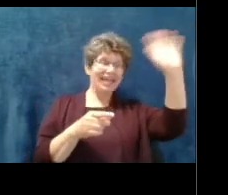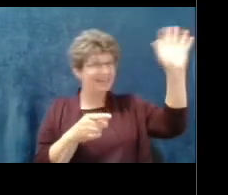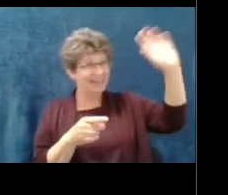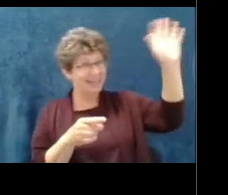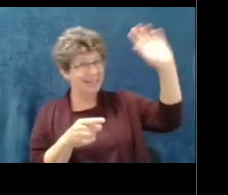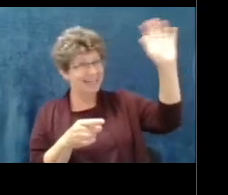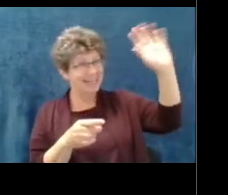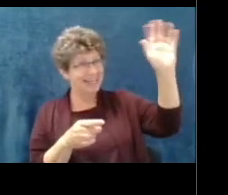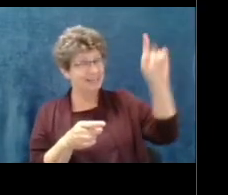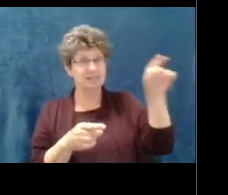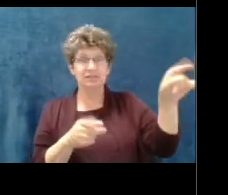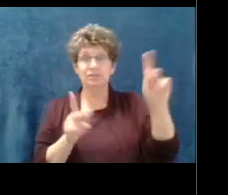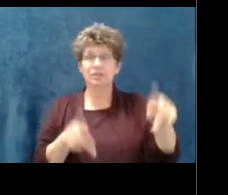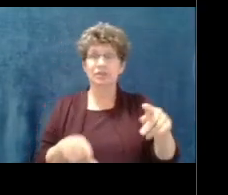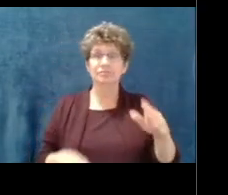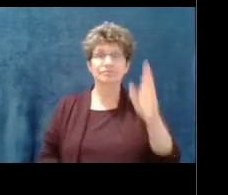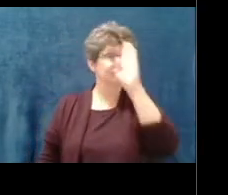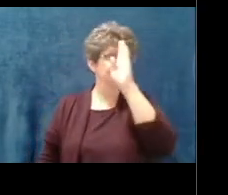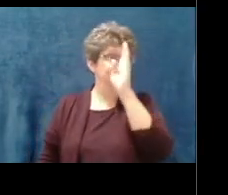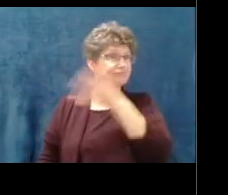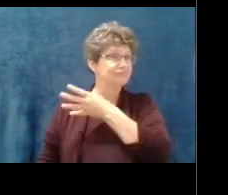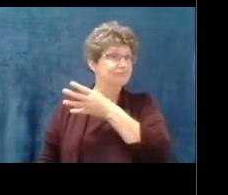and they don't respond. They just walk by.